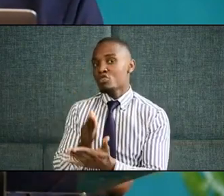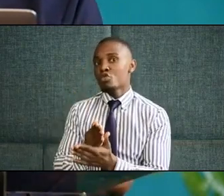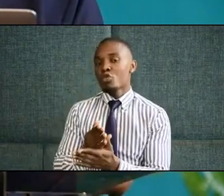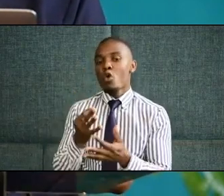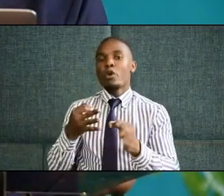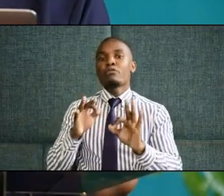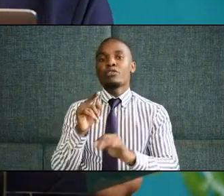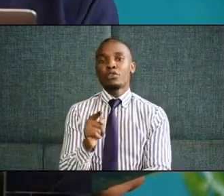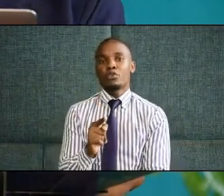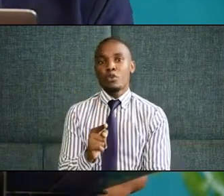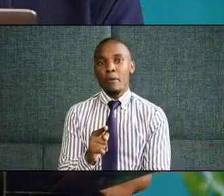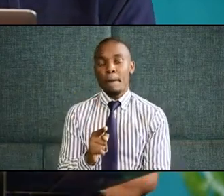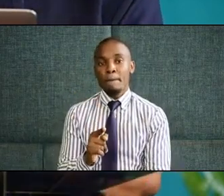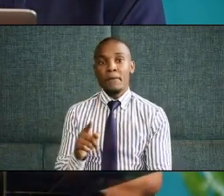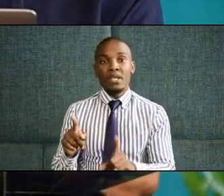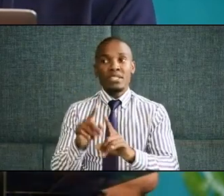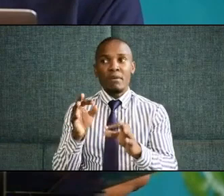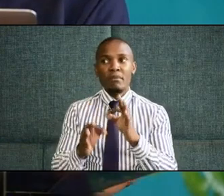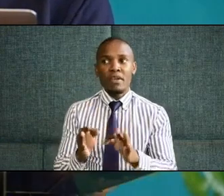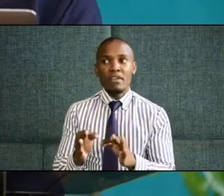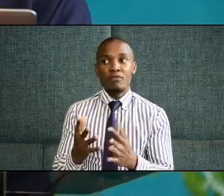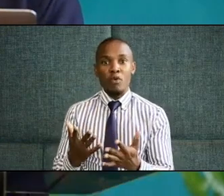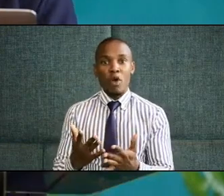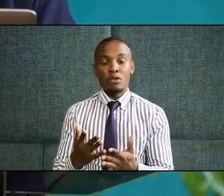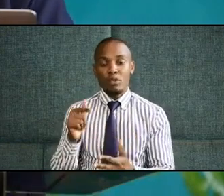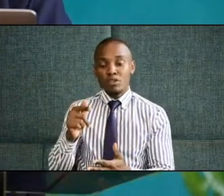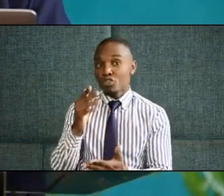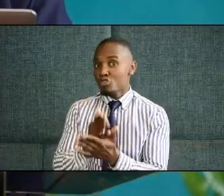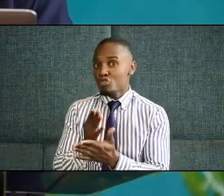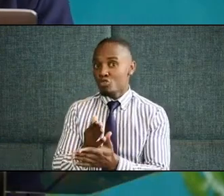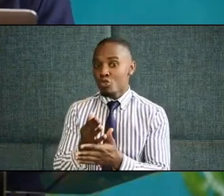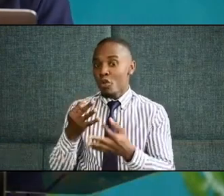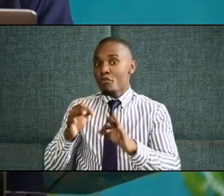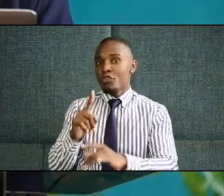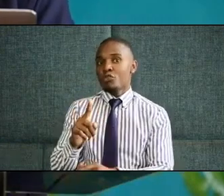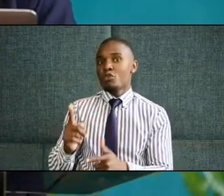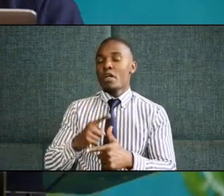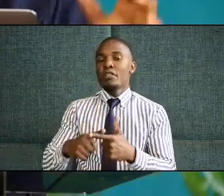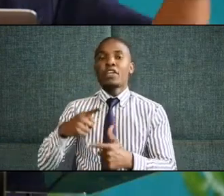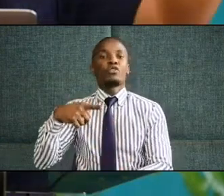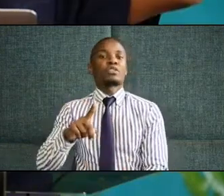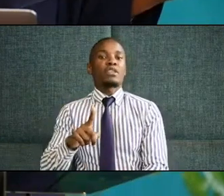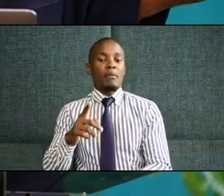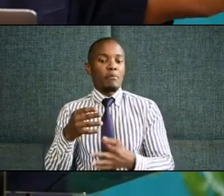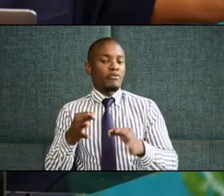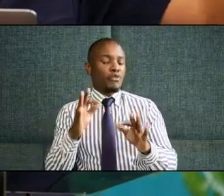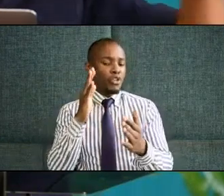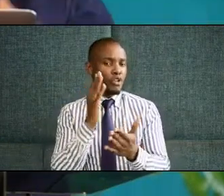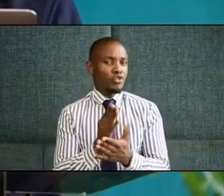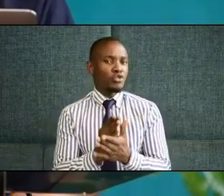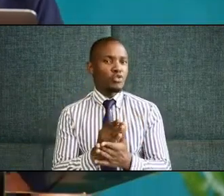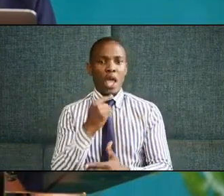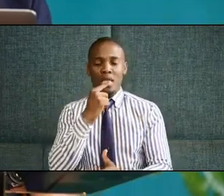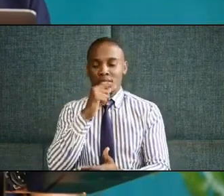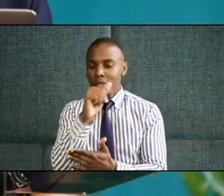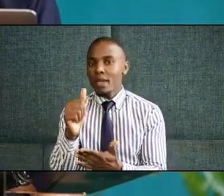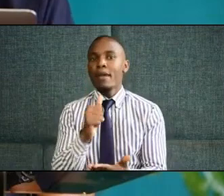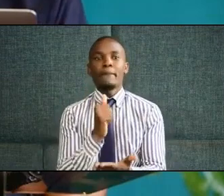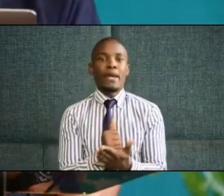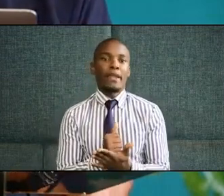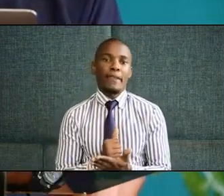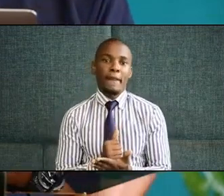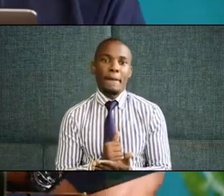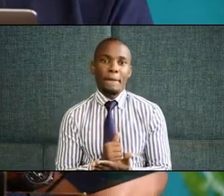you free. If the Son sets you free, you shall be free indeed. Can someone say a hearty amen out